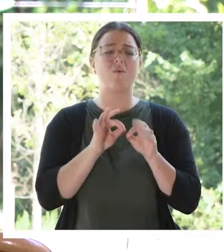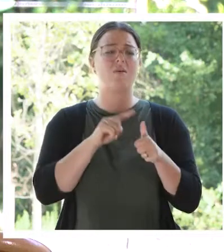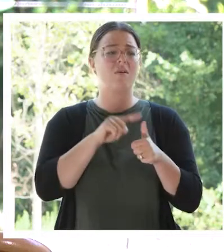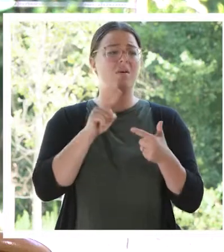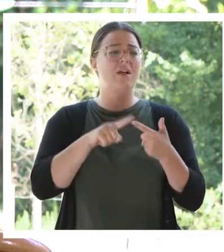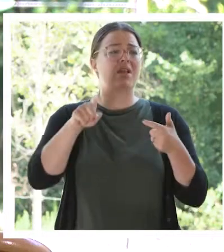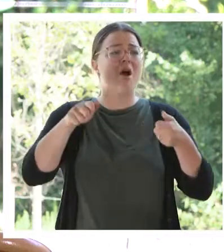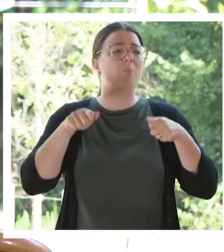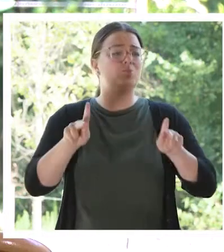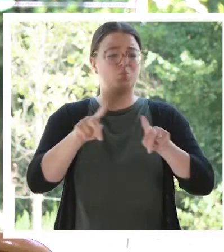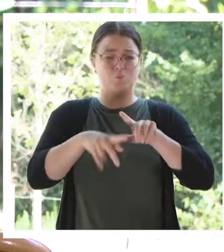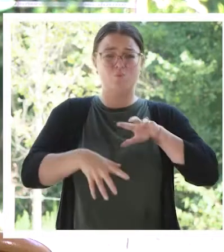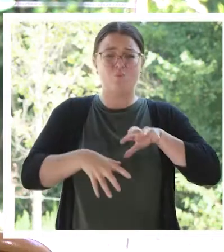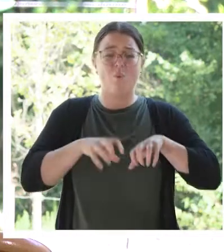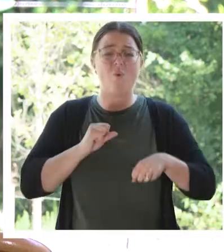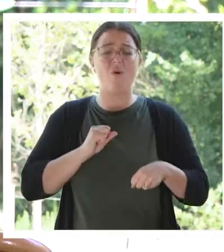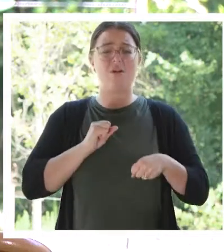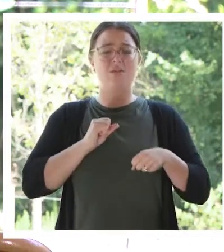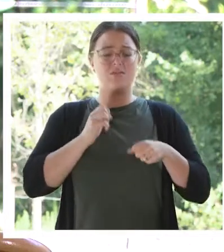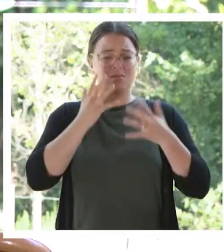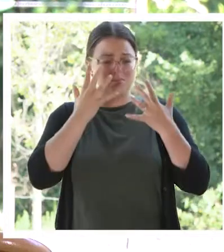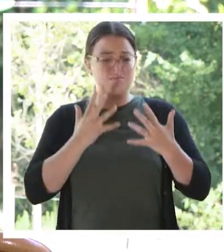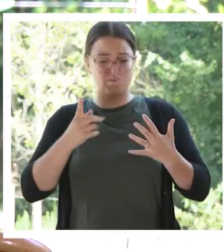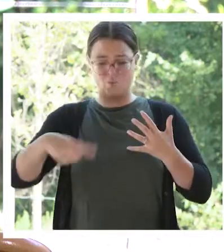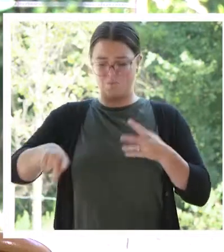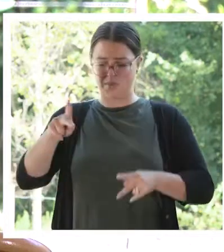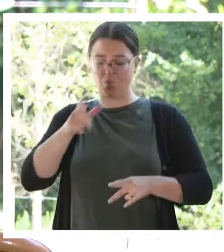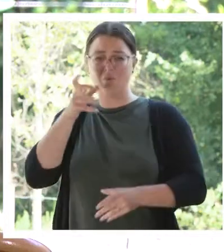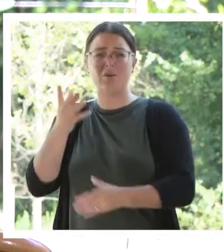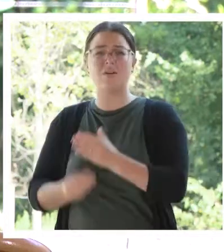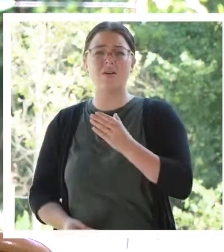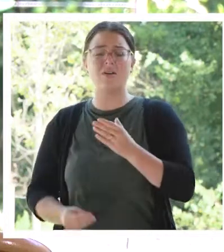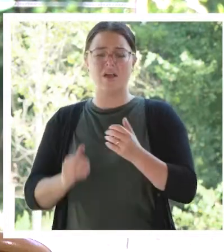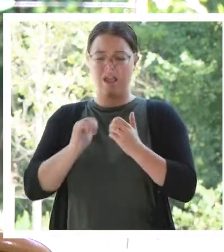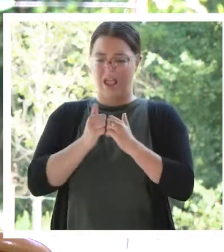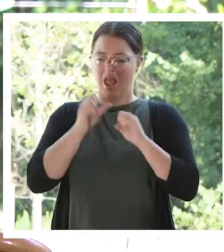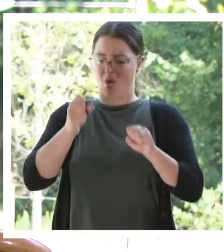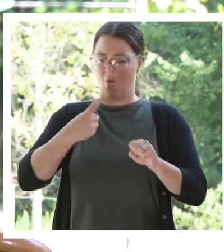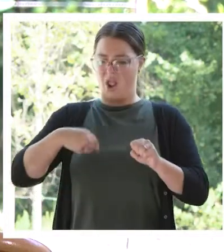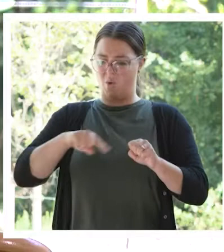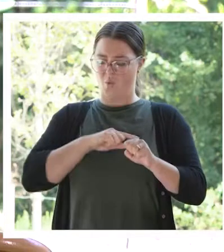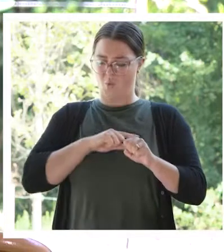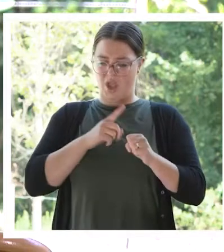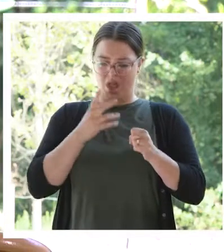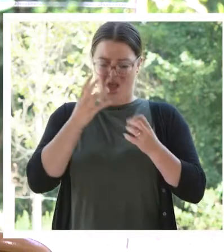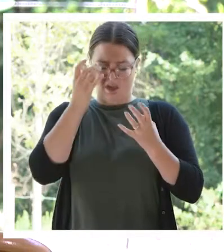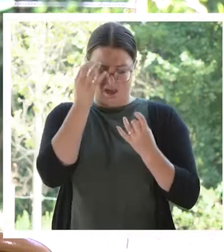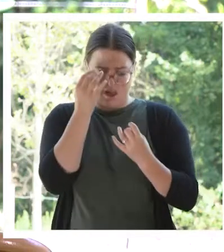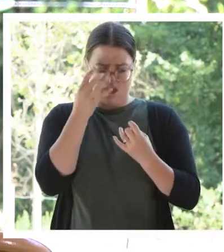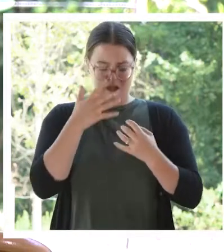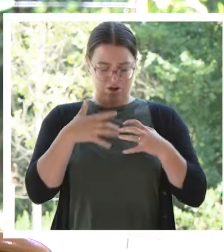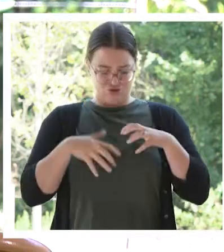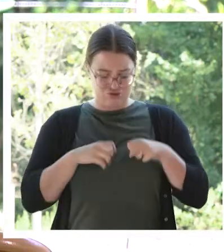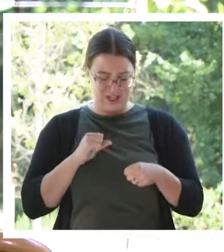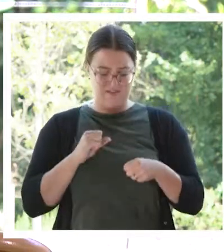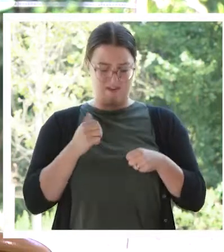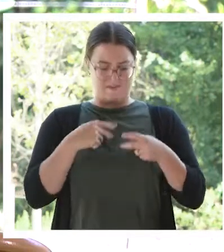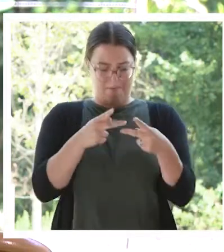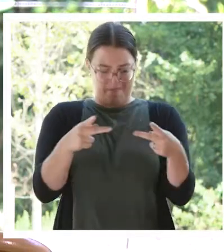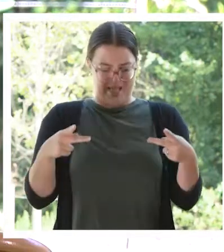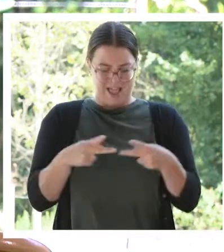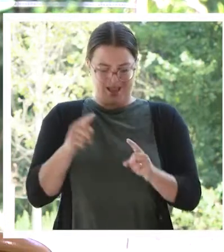mourn and to mourn those that we've lost, a place to focus our grief, collect our thoughts, say a silent prayer, and a place of